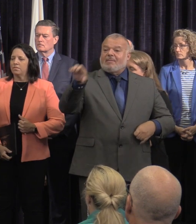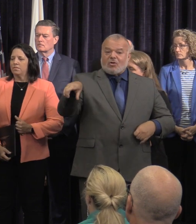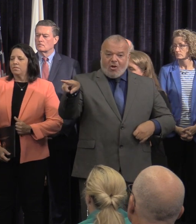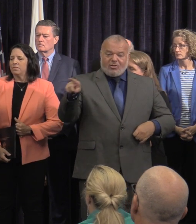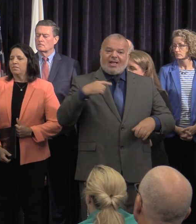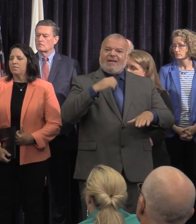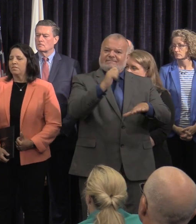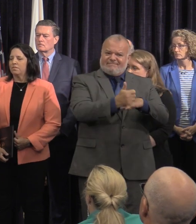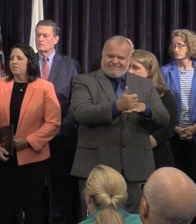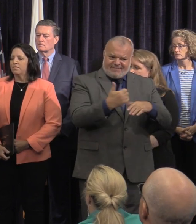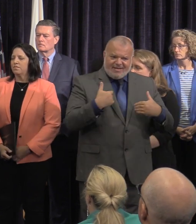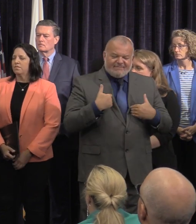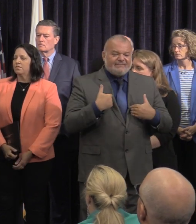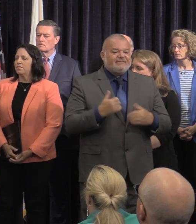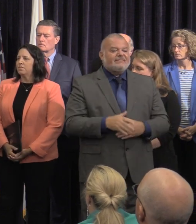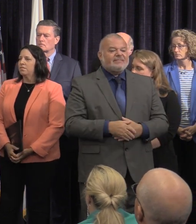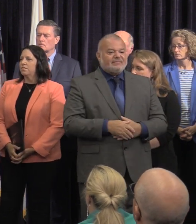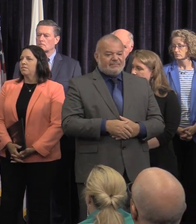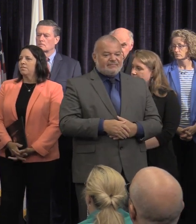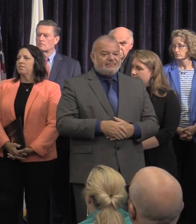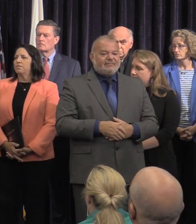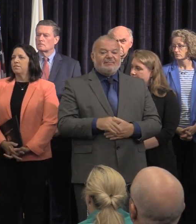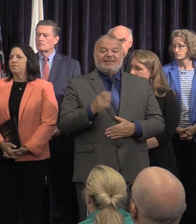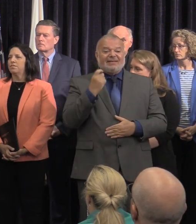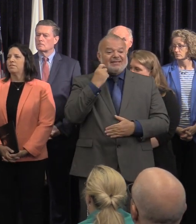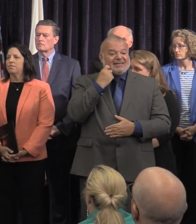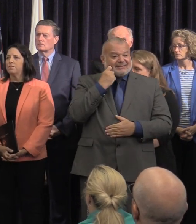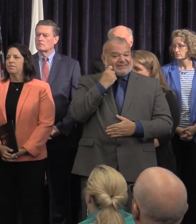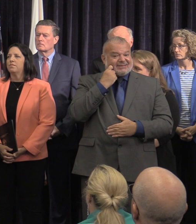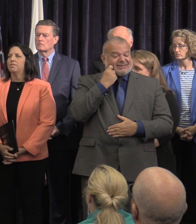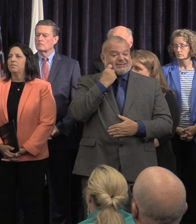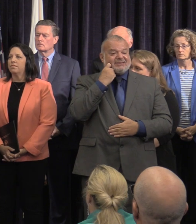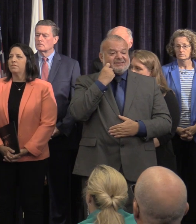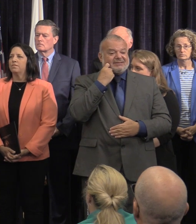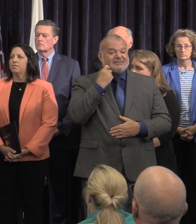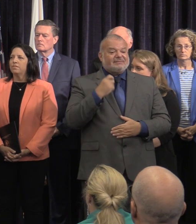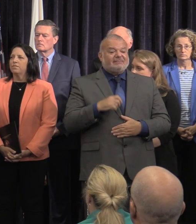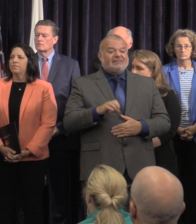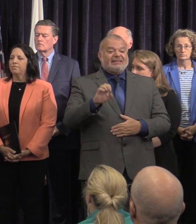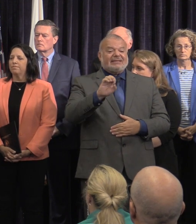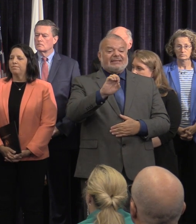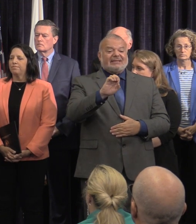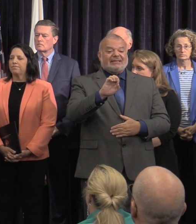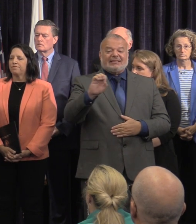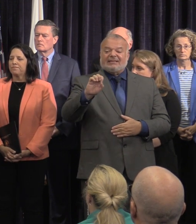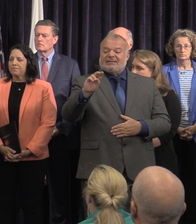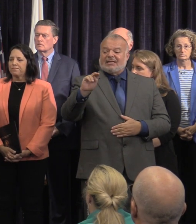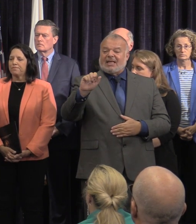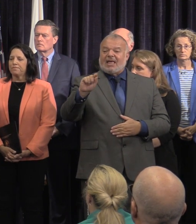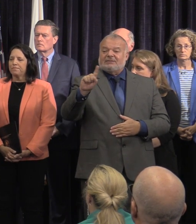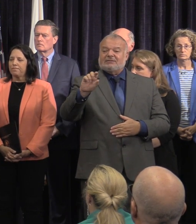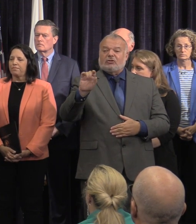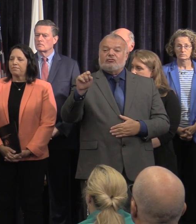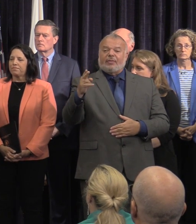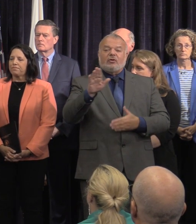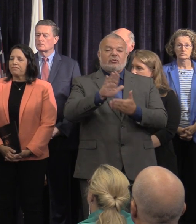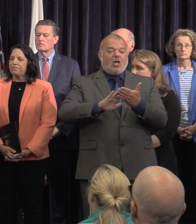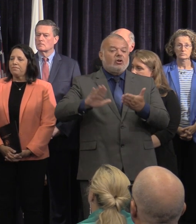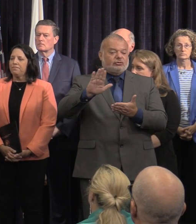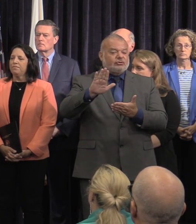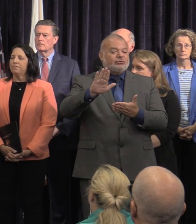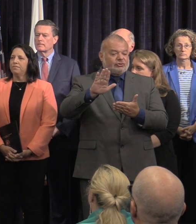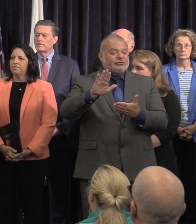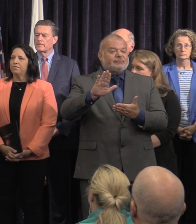Guard members, as well as more recently Eastern Nazarene College and dozens of hotels. We created a new legal